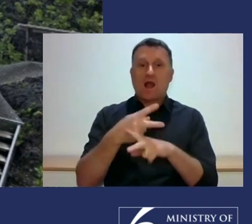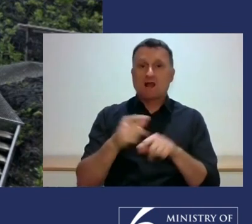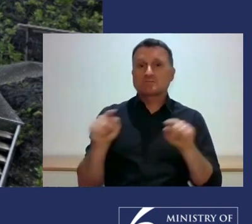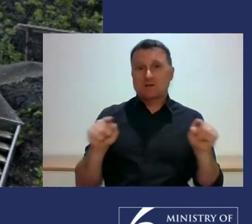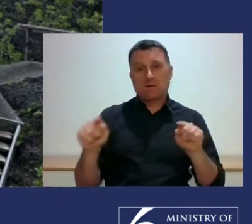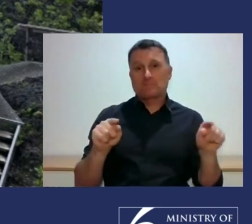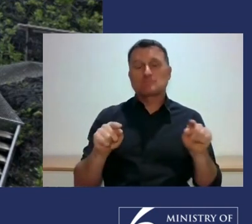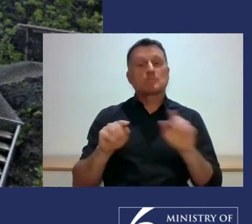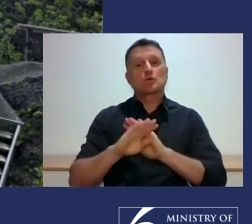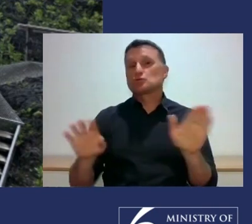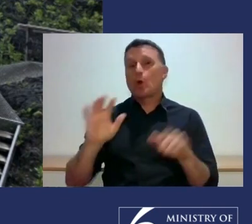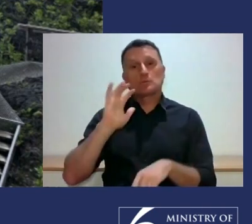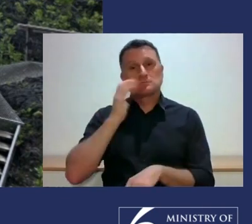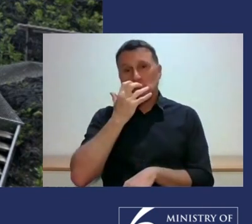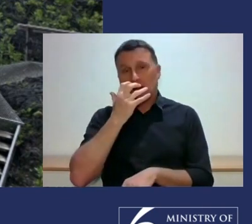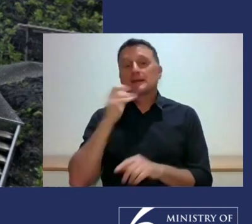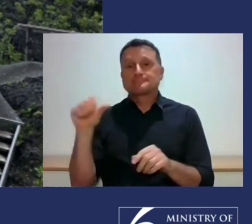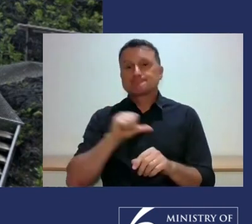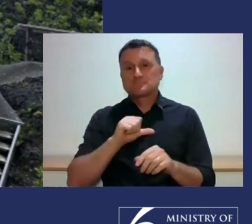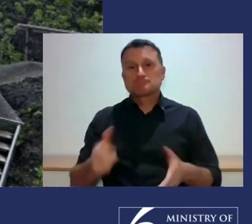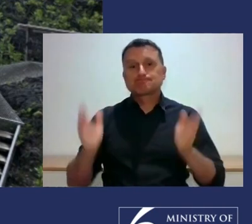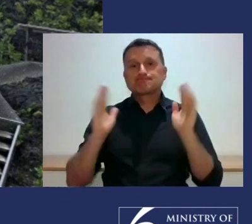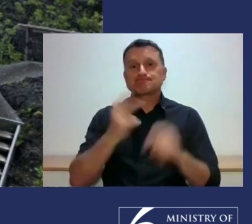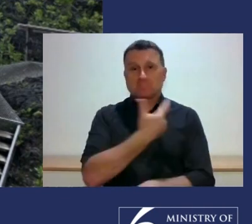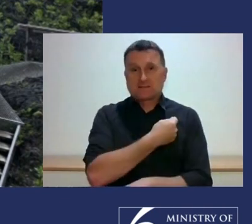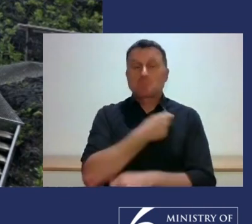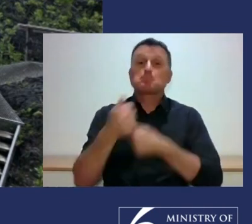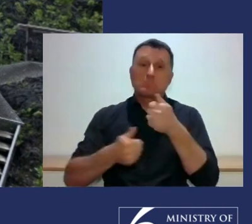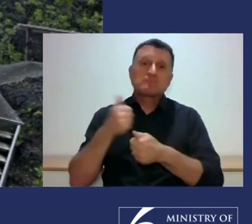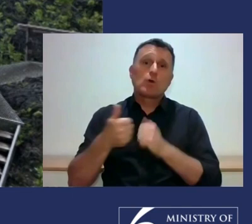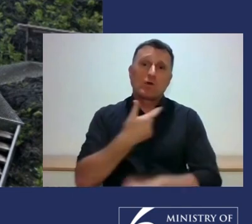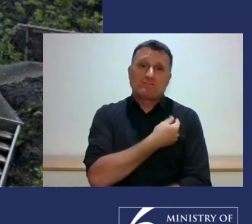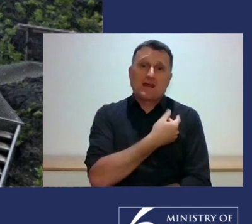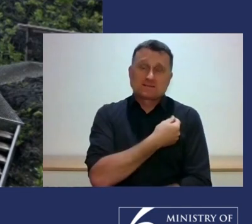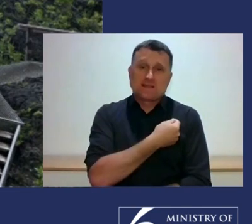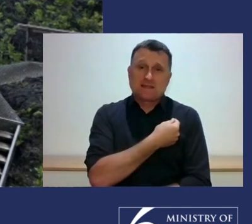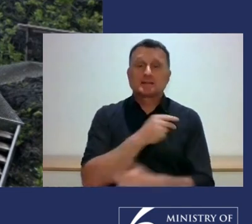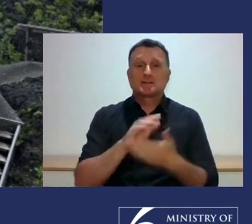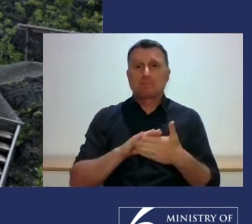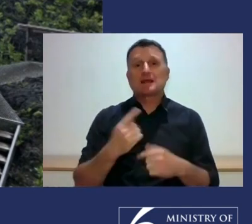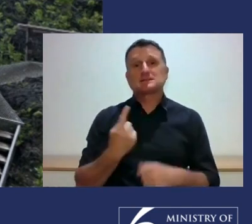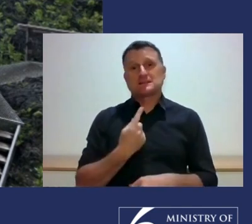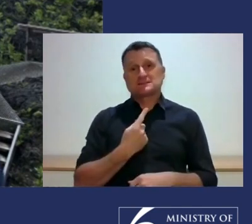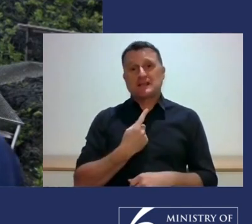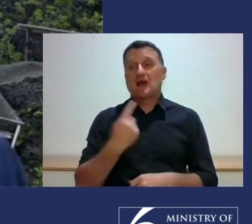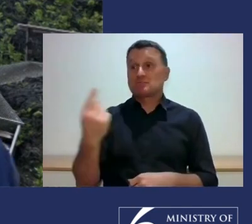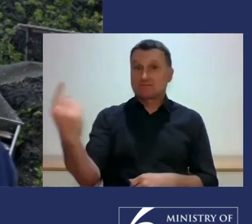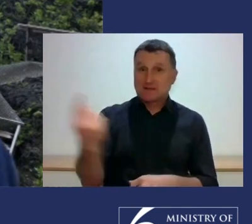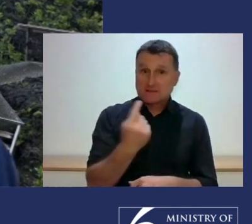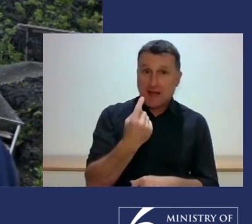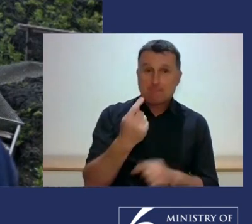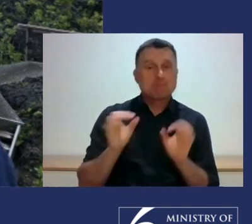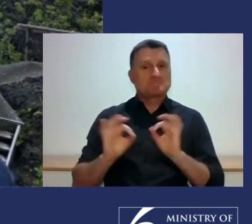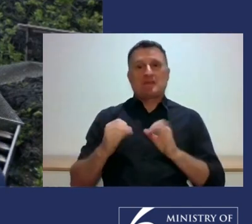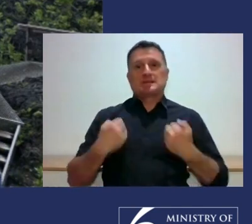be afraid. But we'd prefer you to be vaccinated so you don't end up coming sick to us. Yeah, that's my